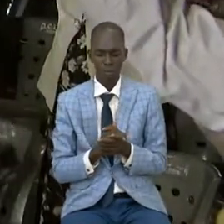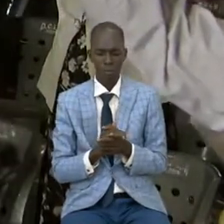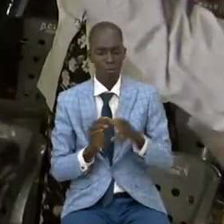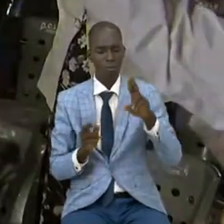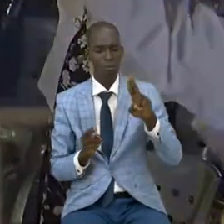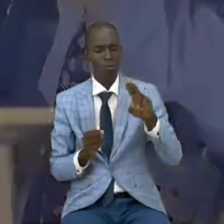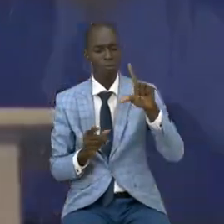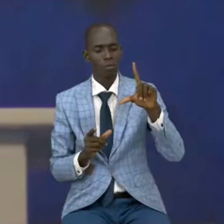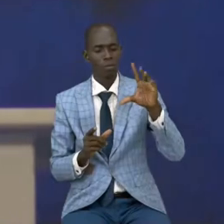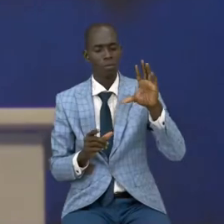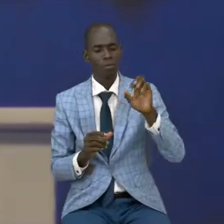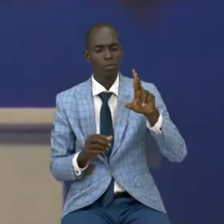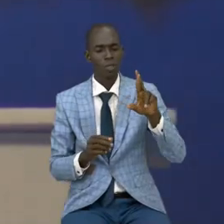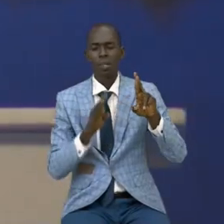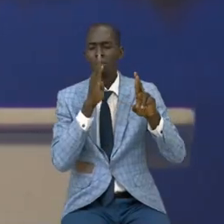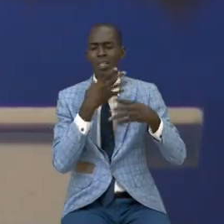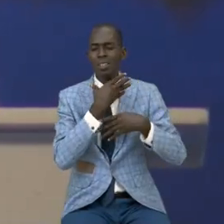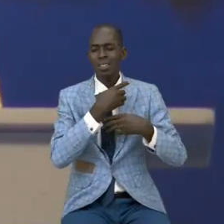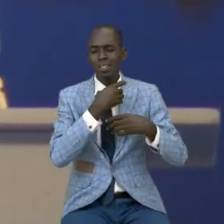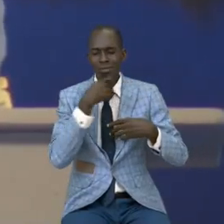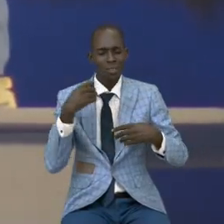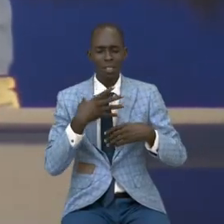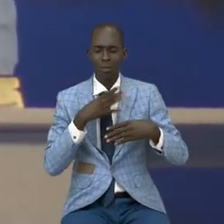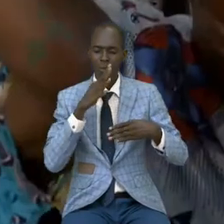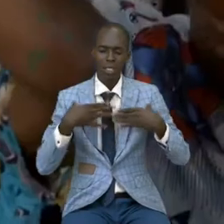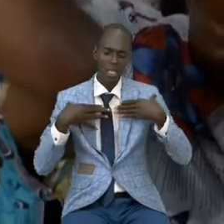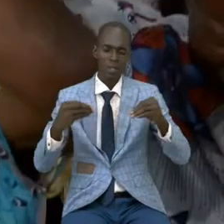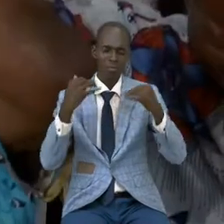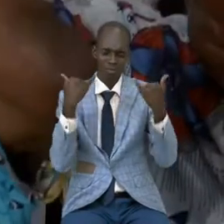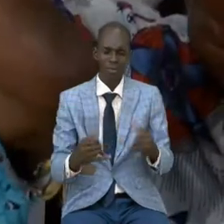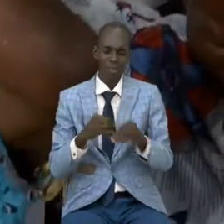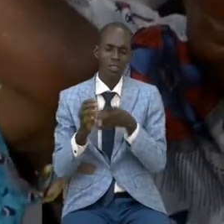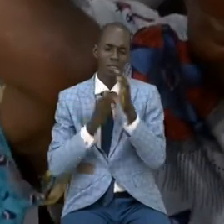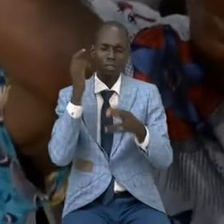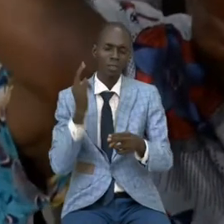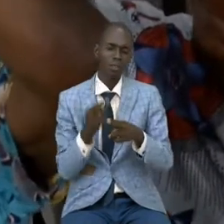Ulcer, be healed in Jesus' name.